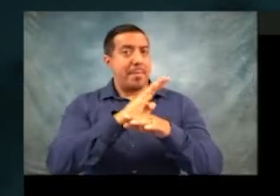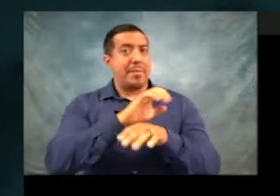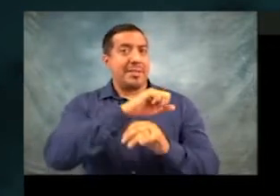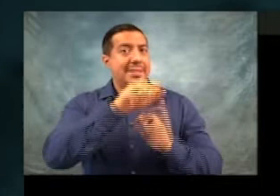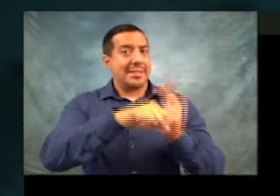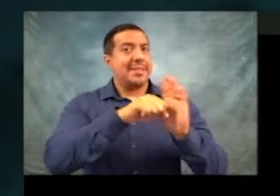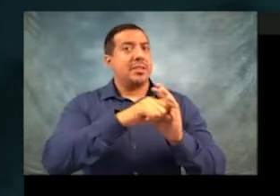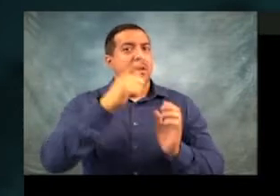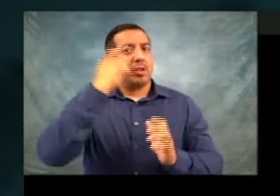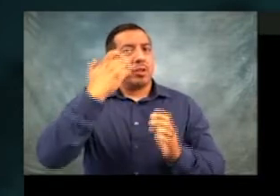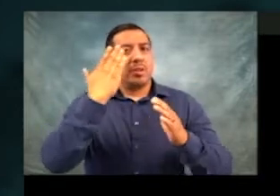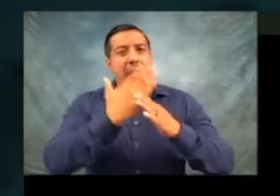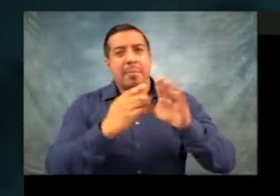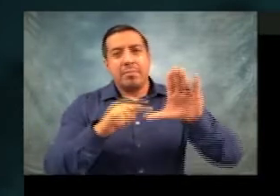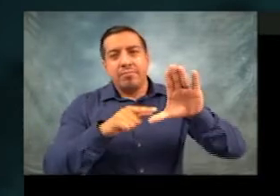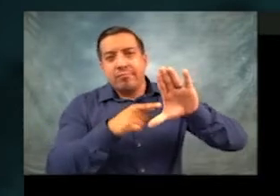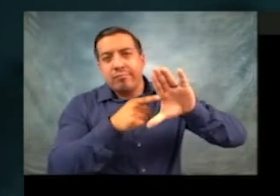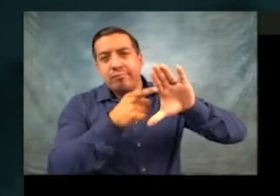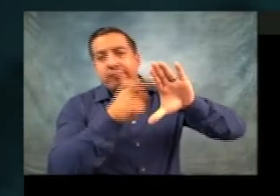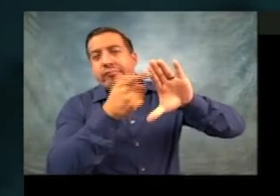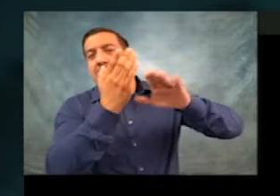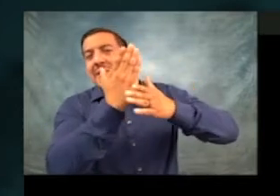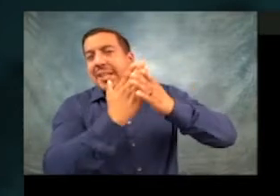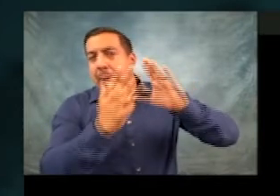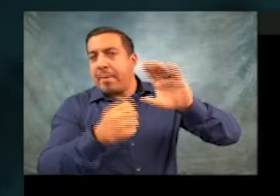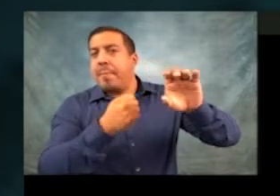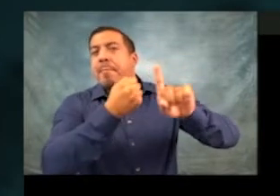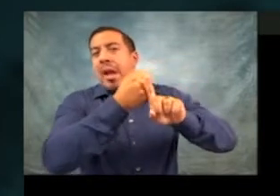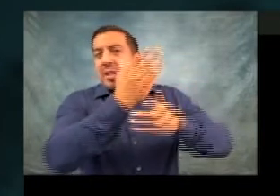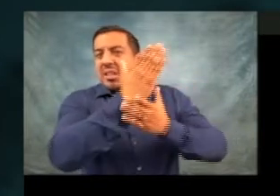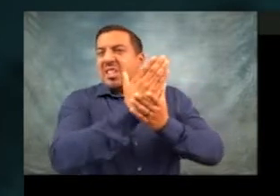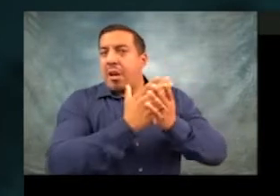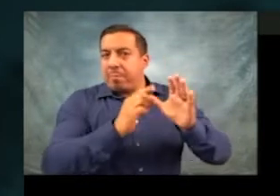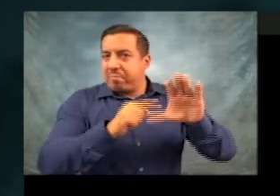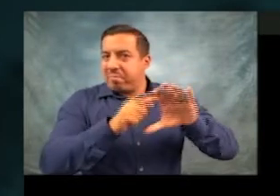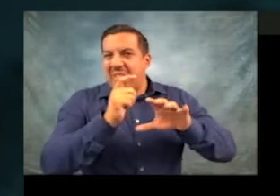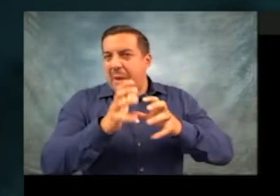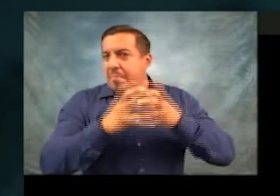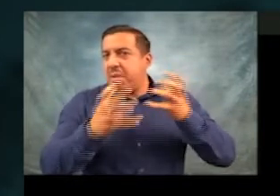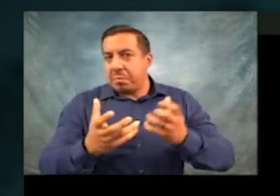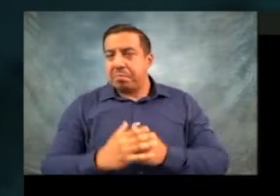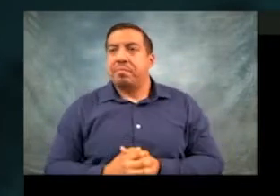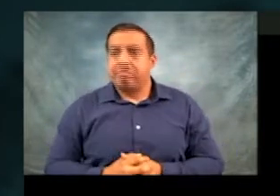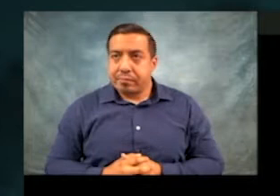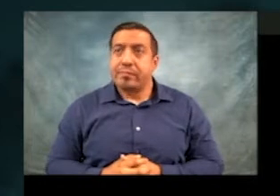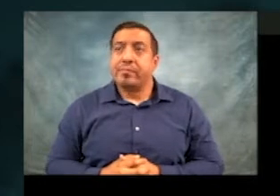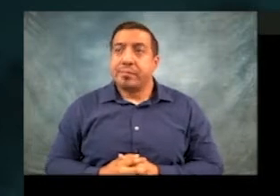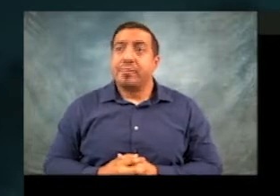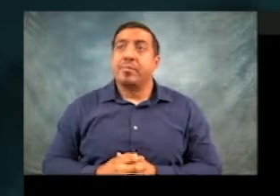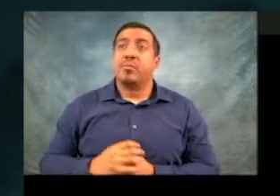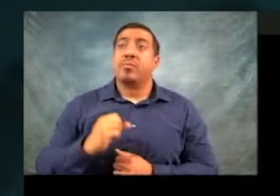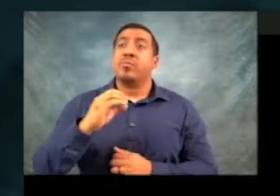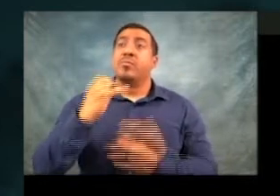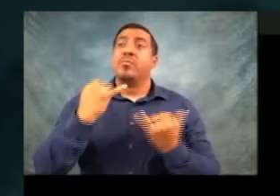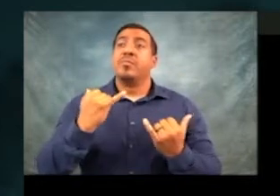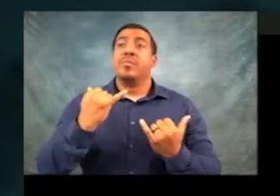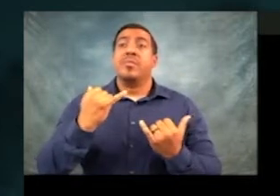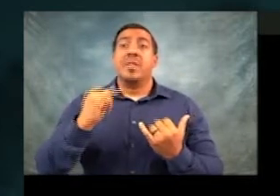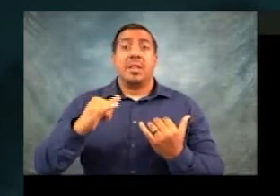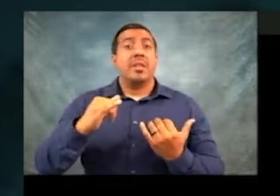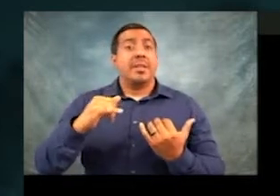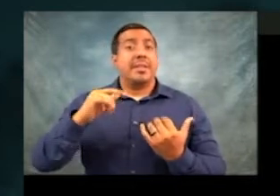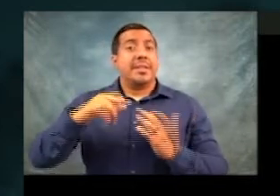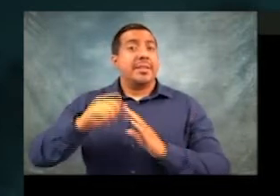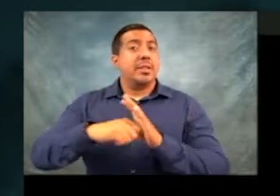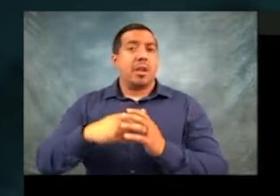because you were on the edges and in some cases did experience the impact. But the season, I would be